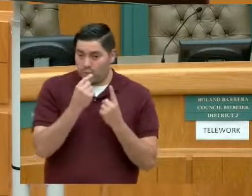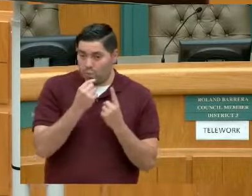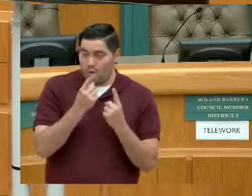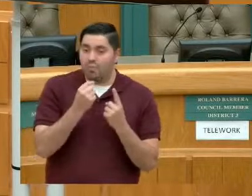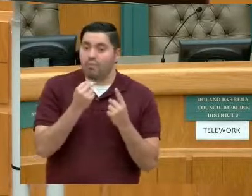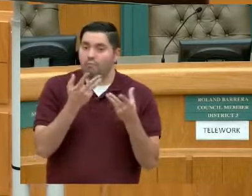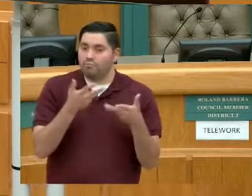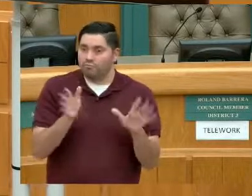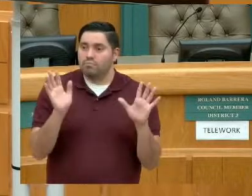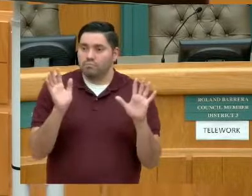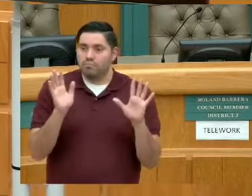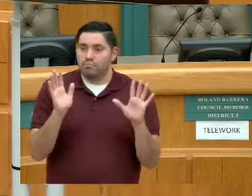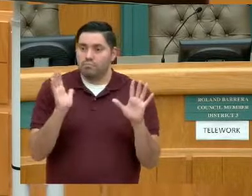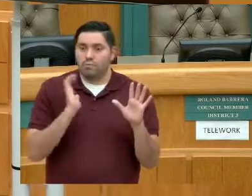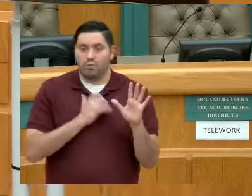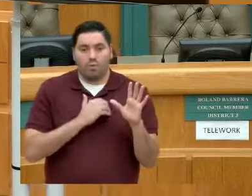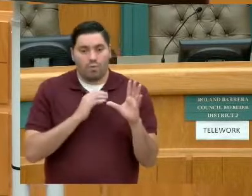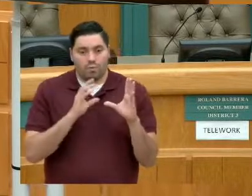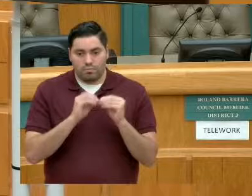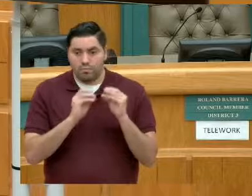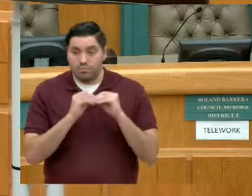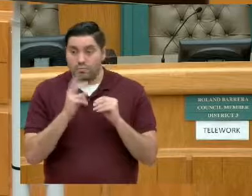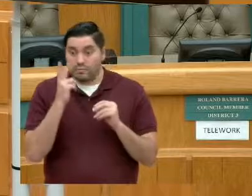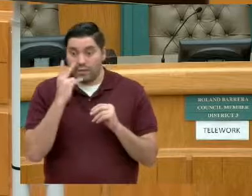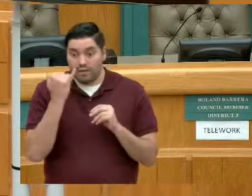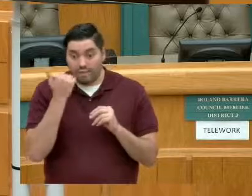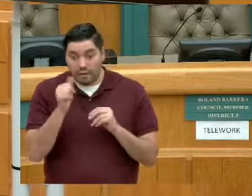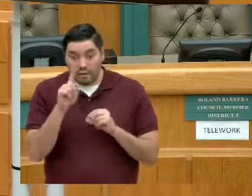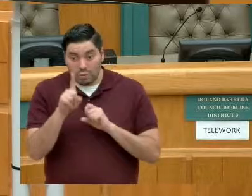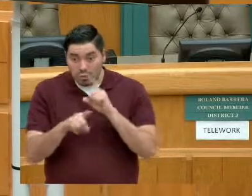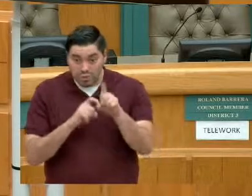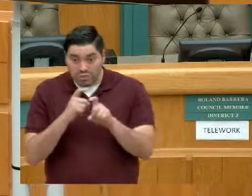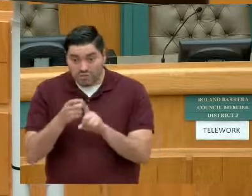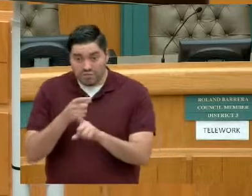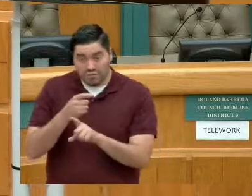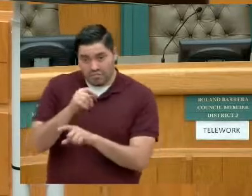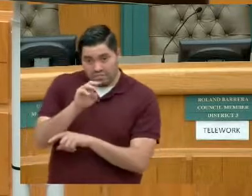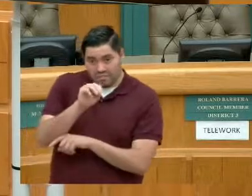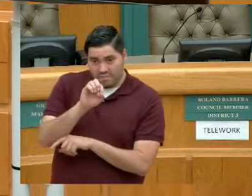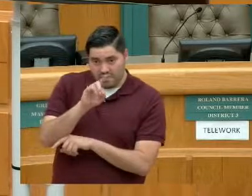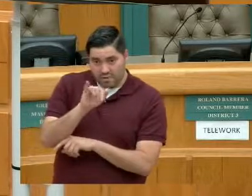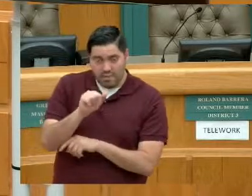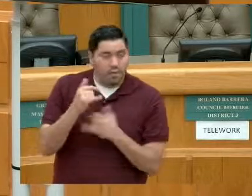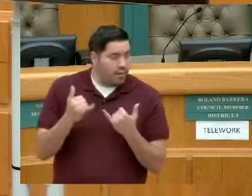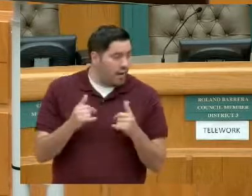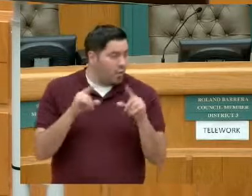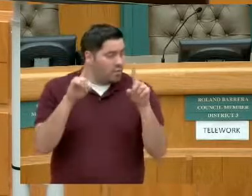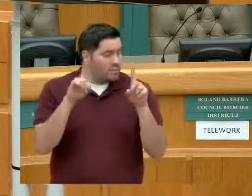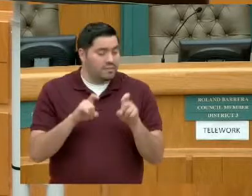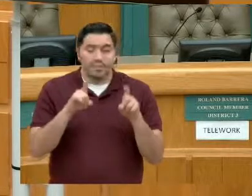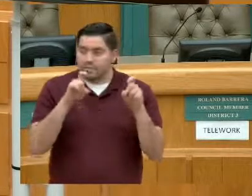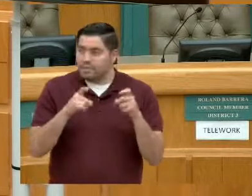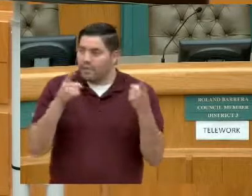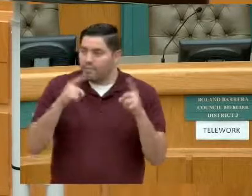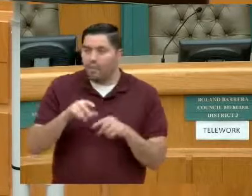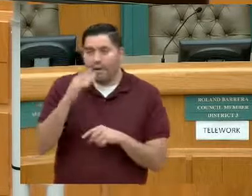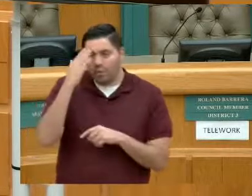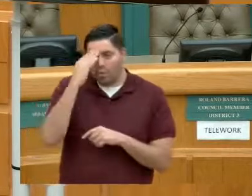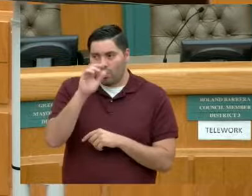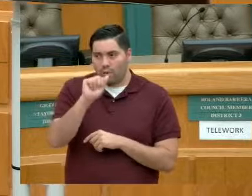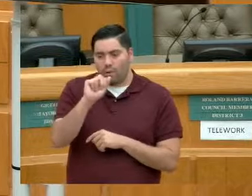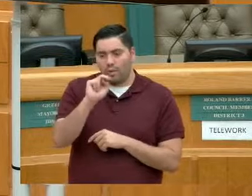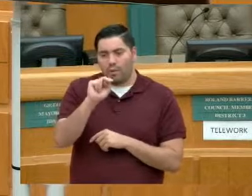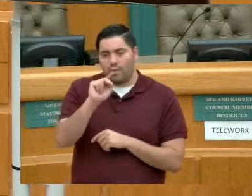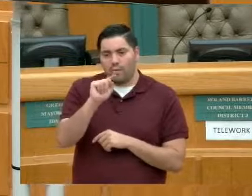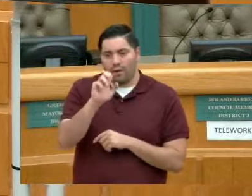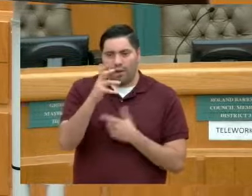Okay, I'm going to just do one more thing, and then that will conclude our briefing, and we'll see if there's any questions from the media. So this